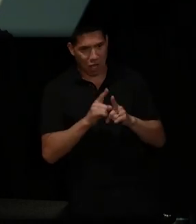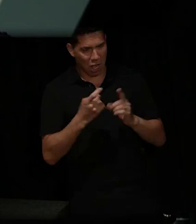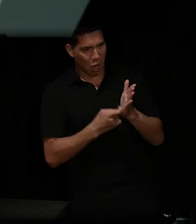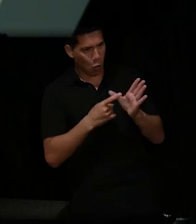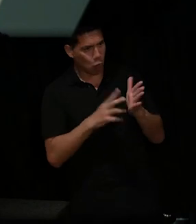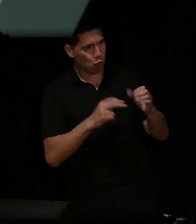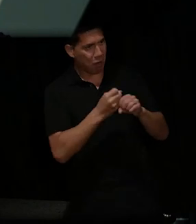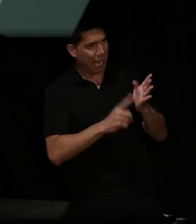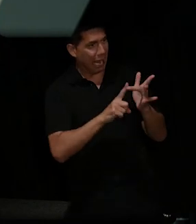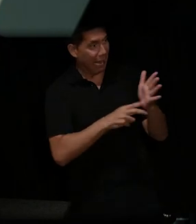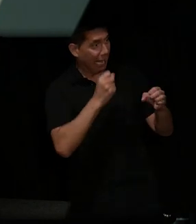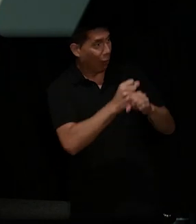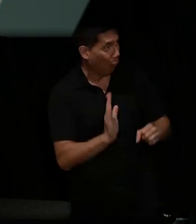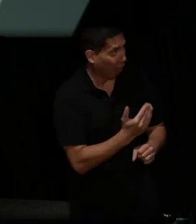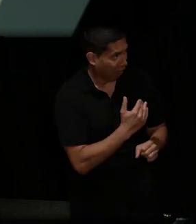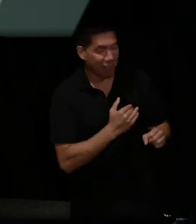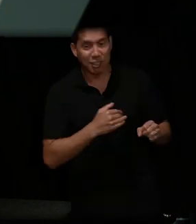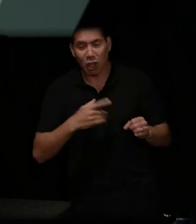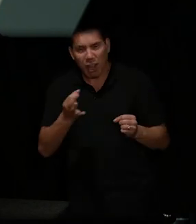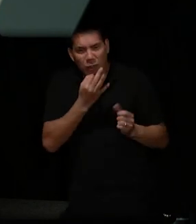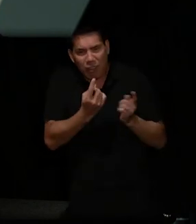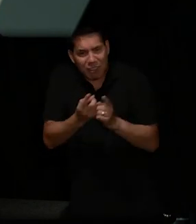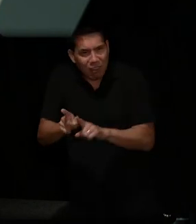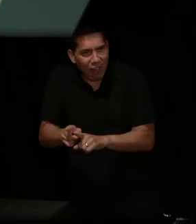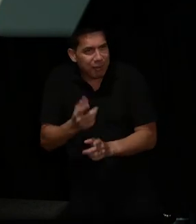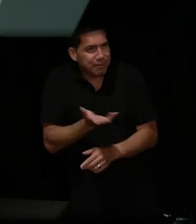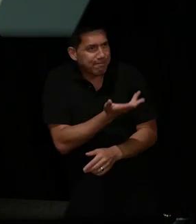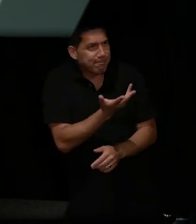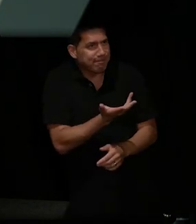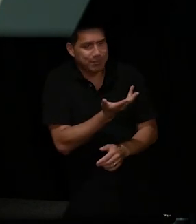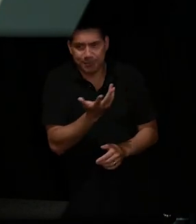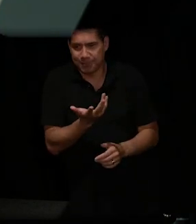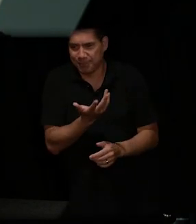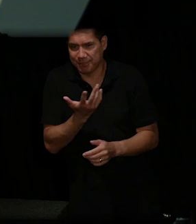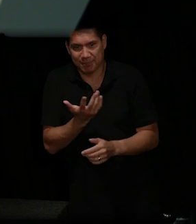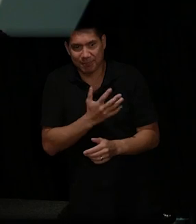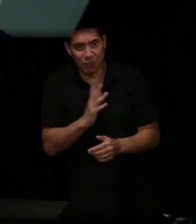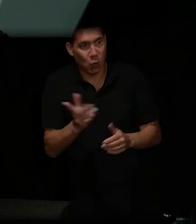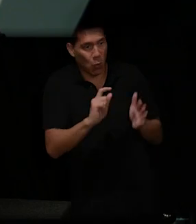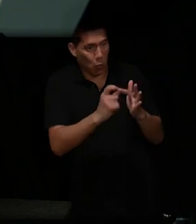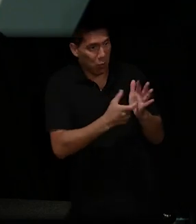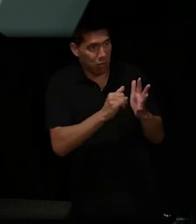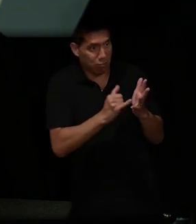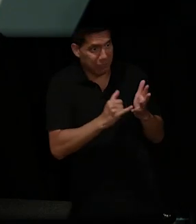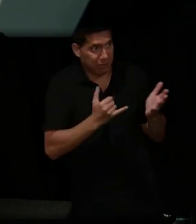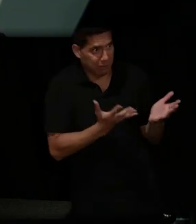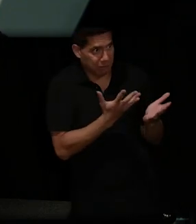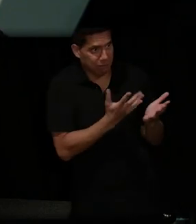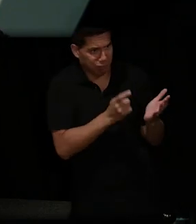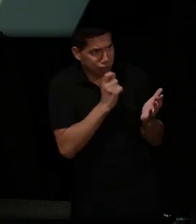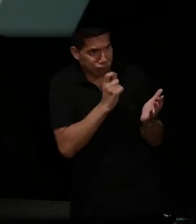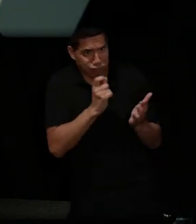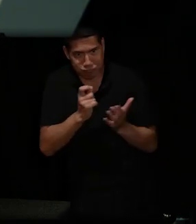that, and even in little things like all the press, way more than could be accommodated, would want an